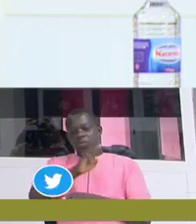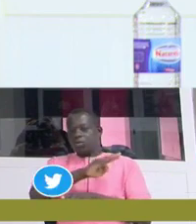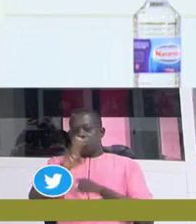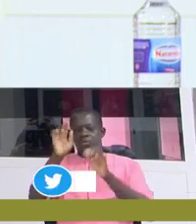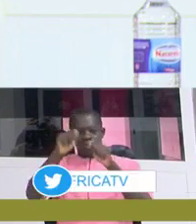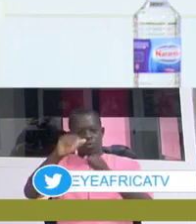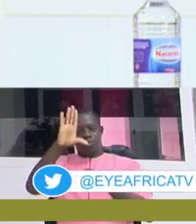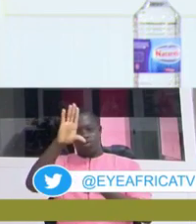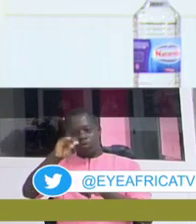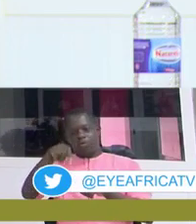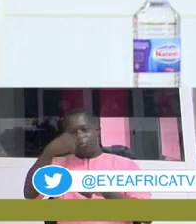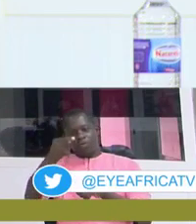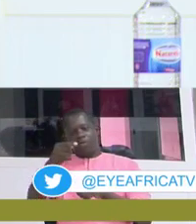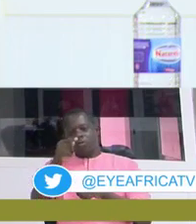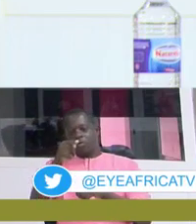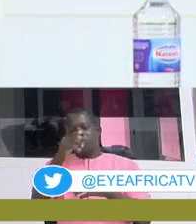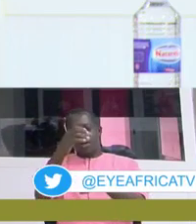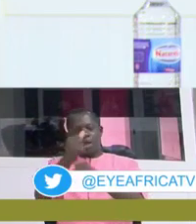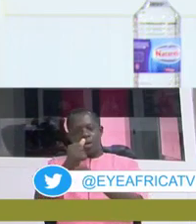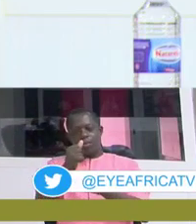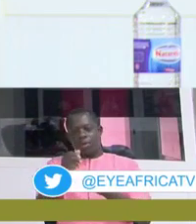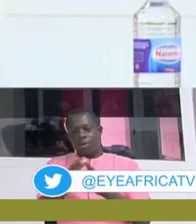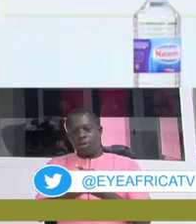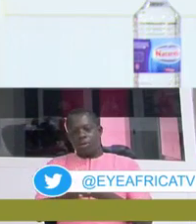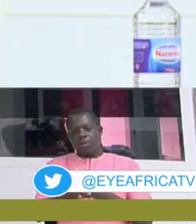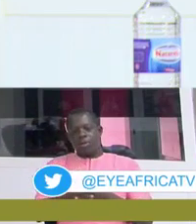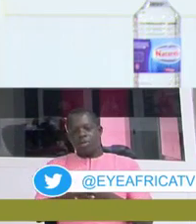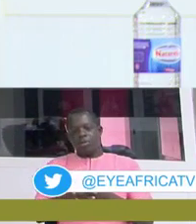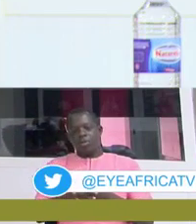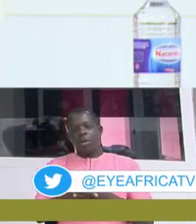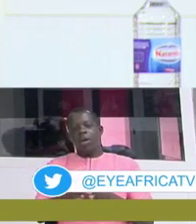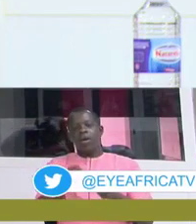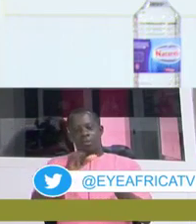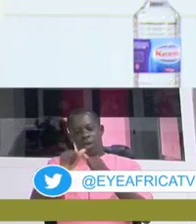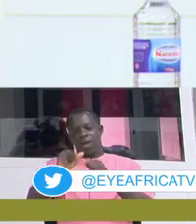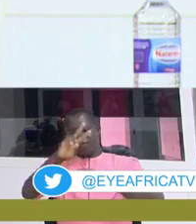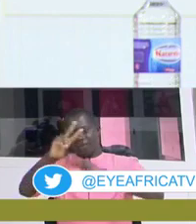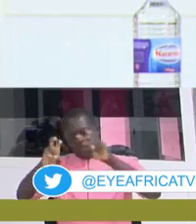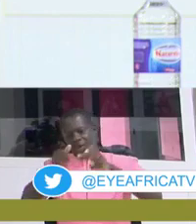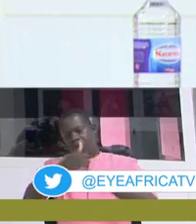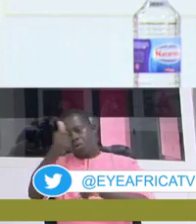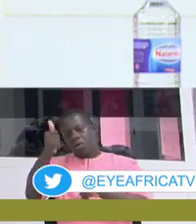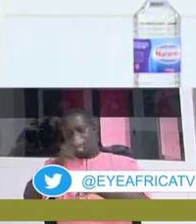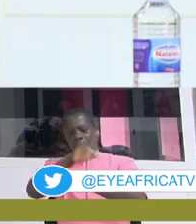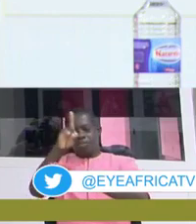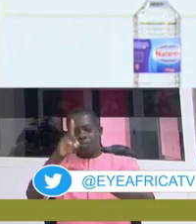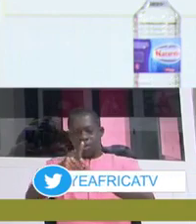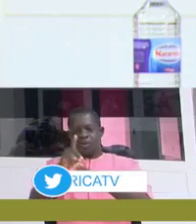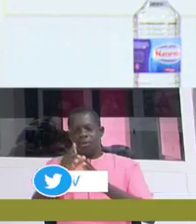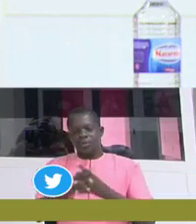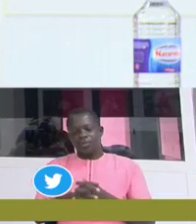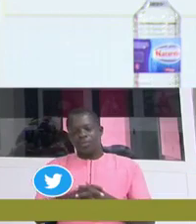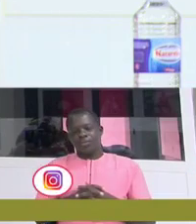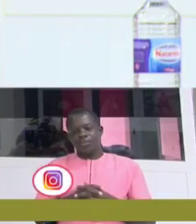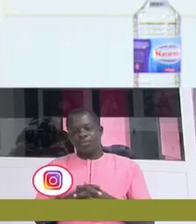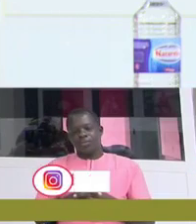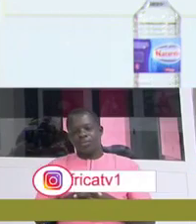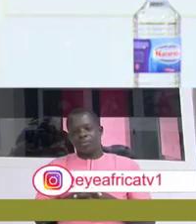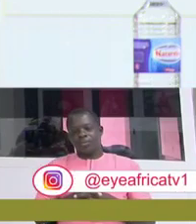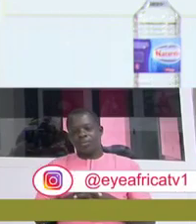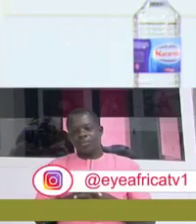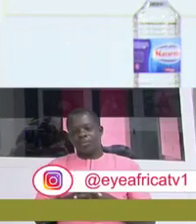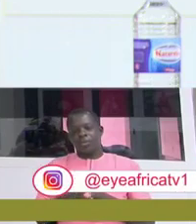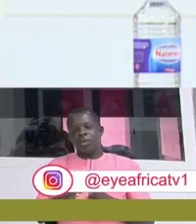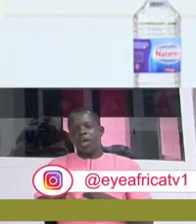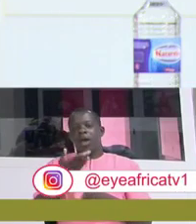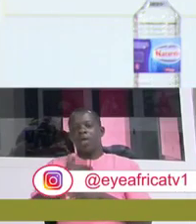cannot do that. Konya tanola. I am not able to do that. Konya la do jube. Said to me, look somewhere else. Mando be je